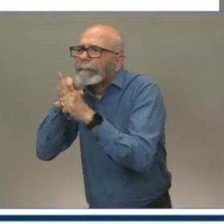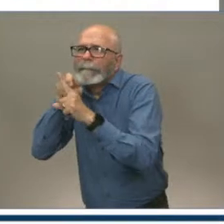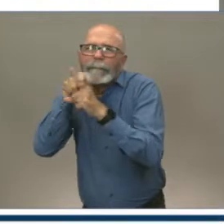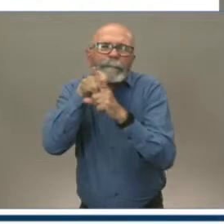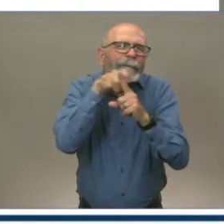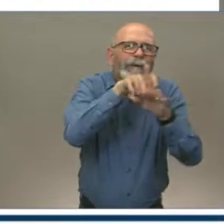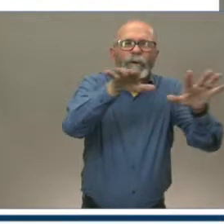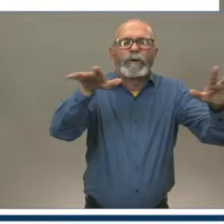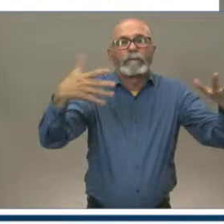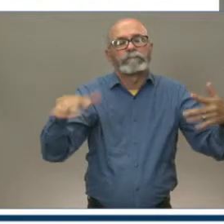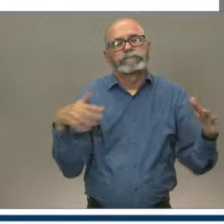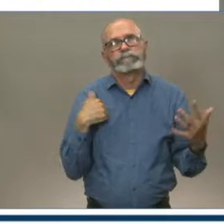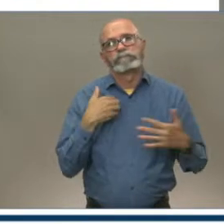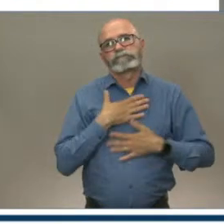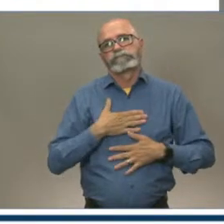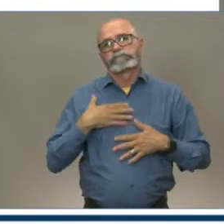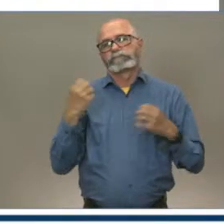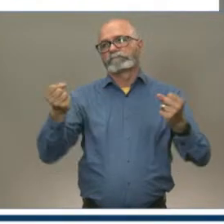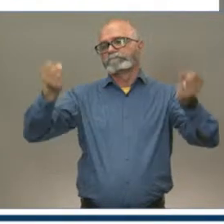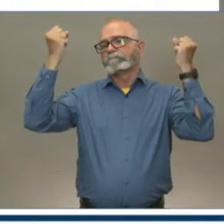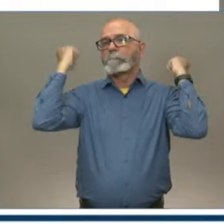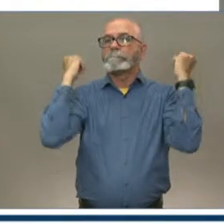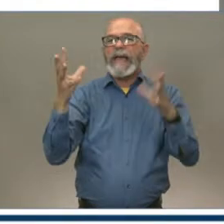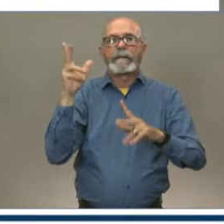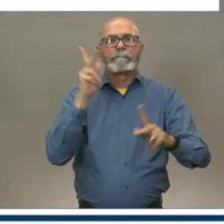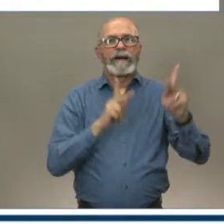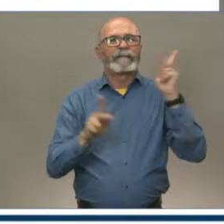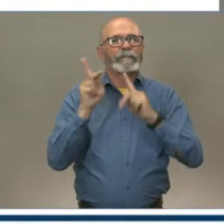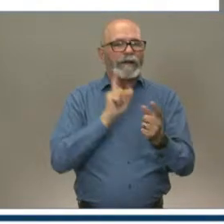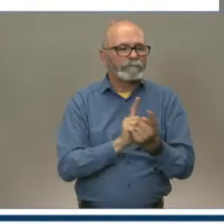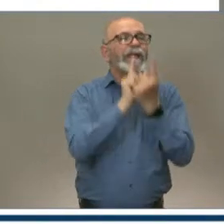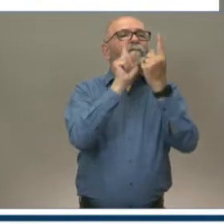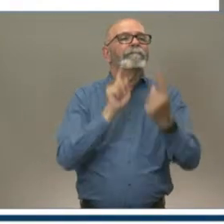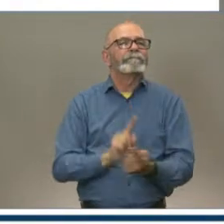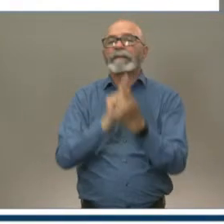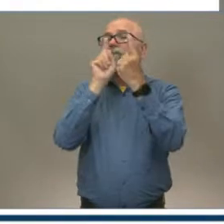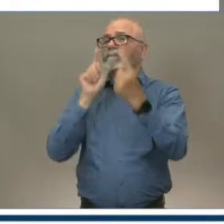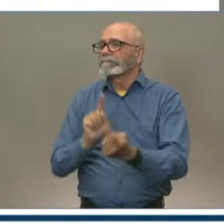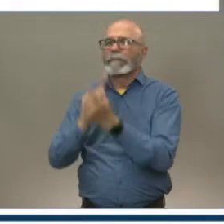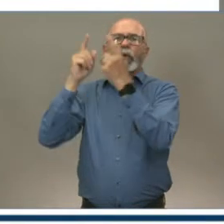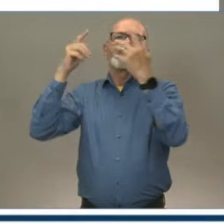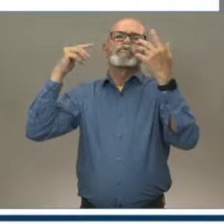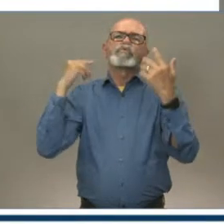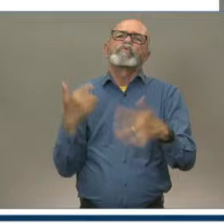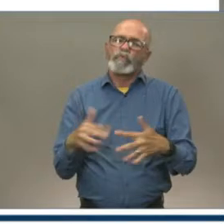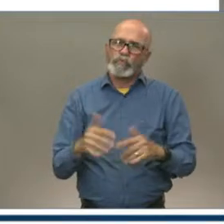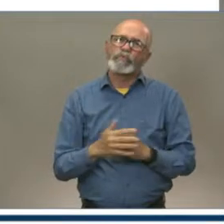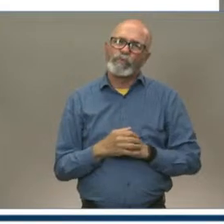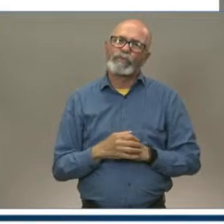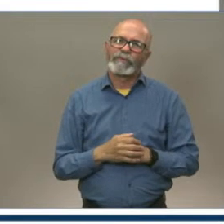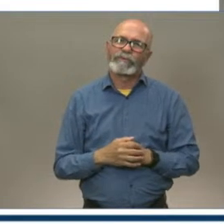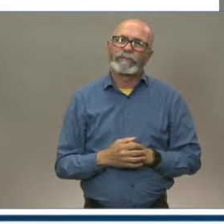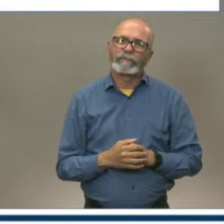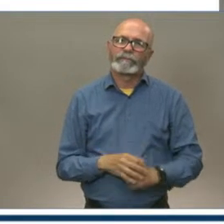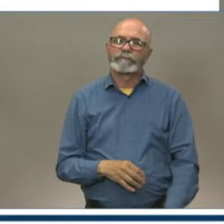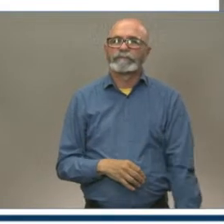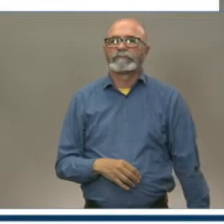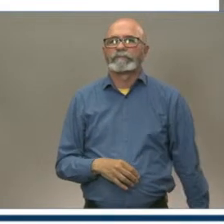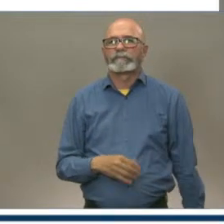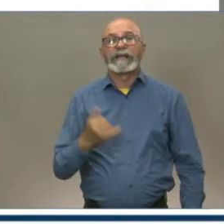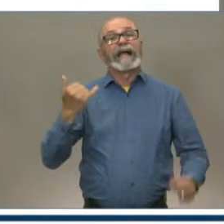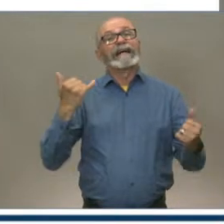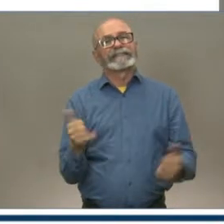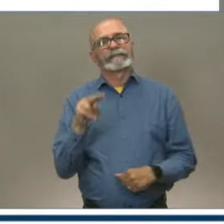and dozens of cases and contacts that we're dealing with. And the response from Nova Scotians in general continues to amaze